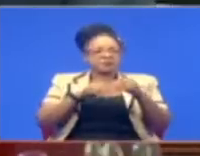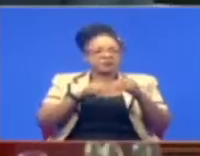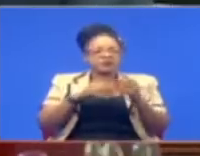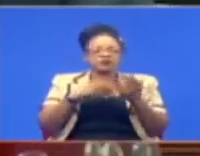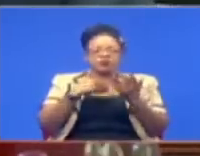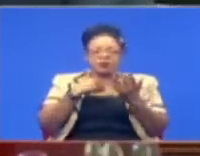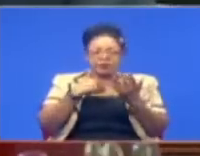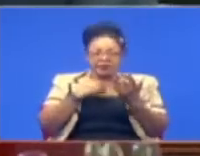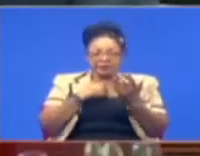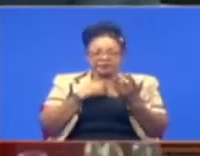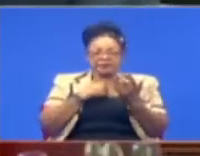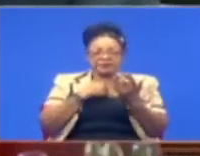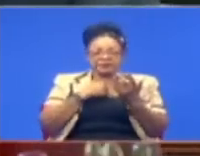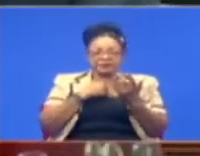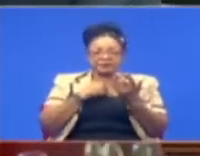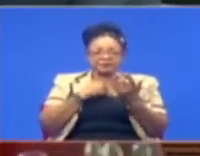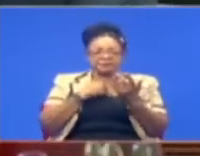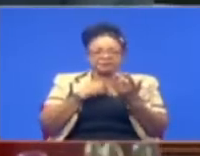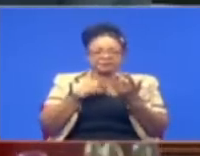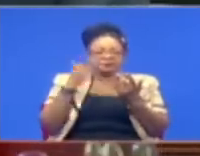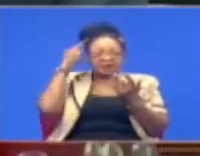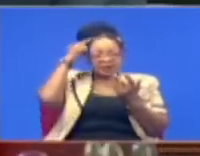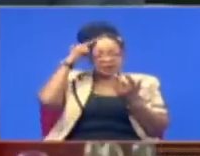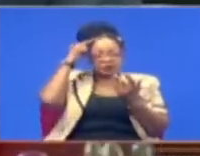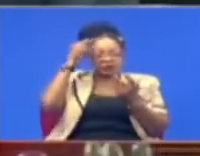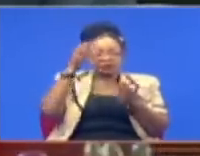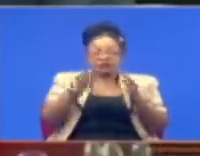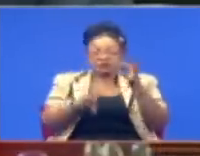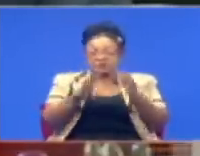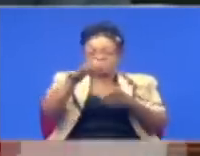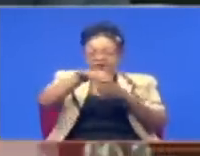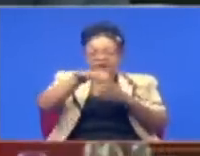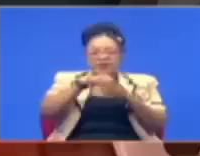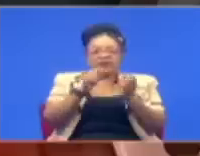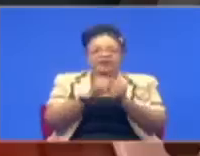a reasoned judgment within the 14 days.